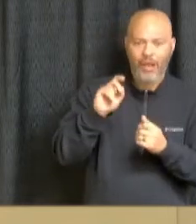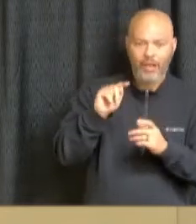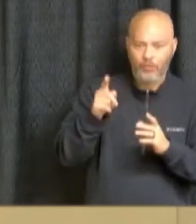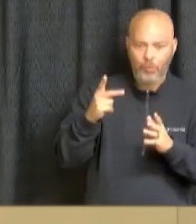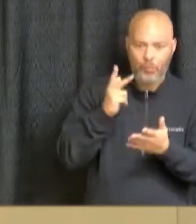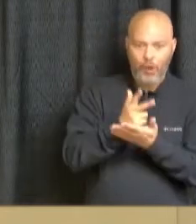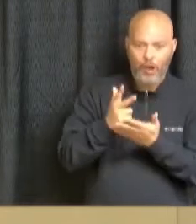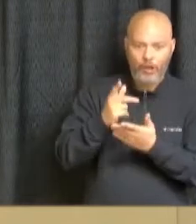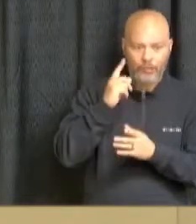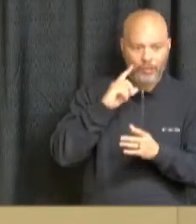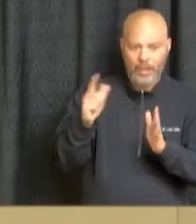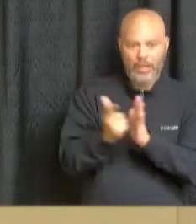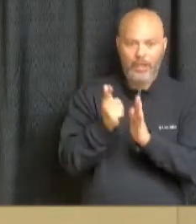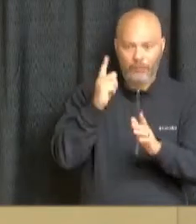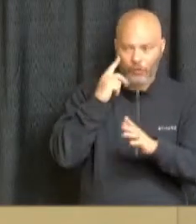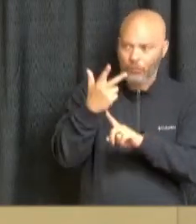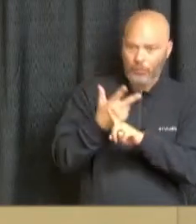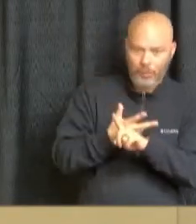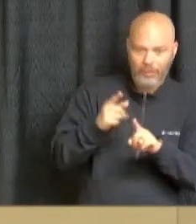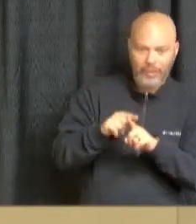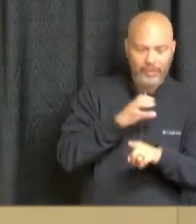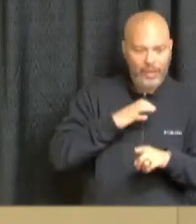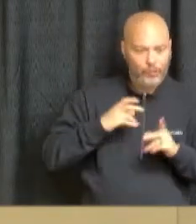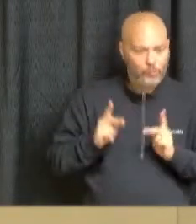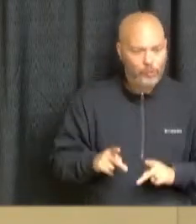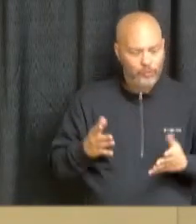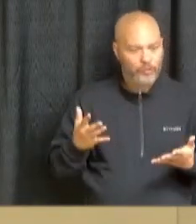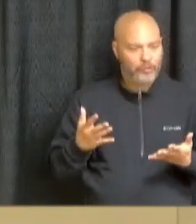parking illegally for 3 months is in a council meeting.